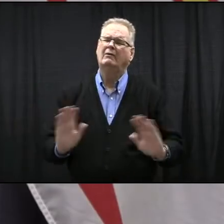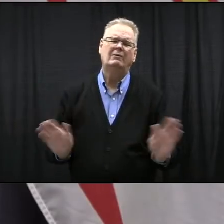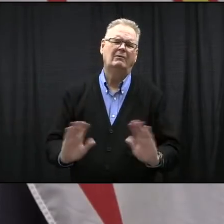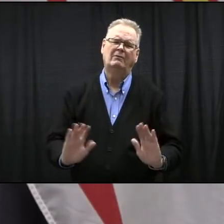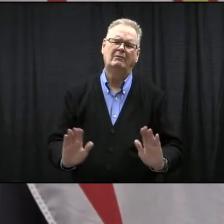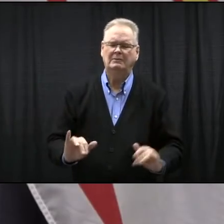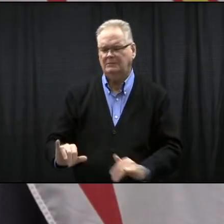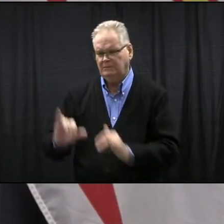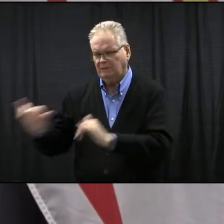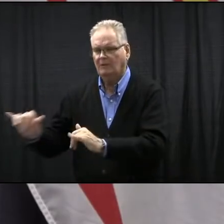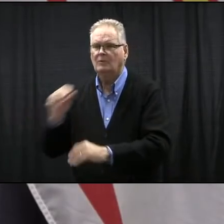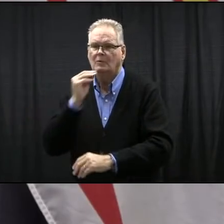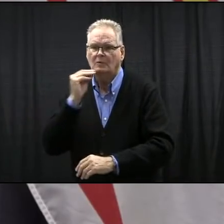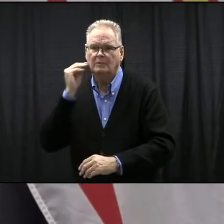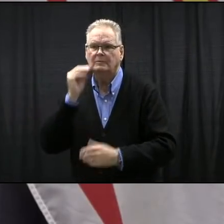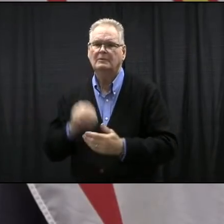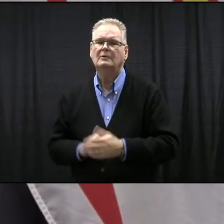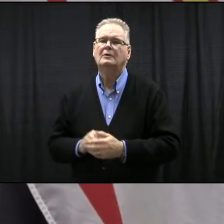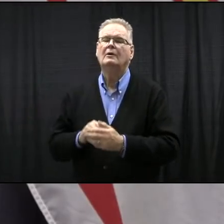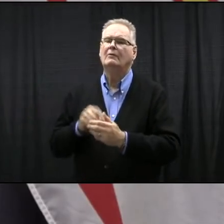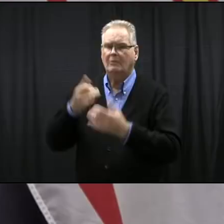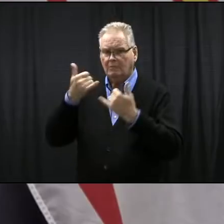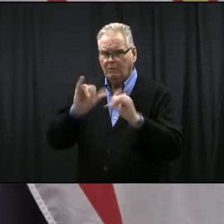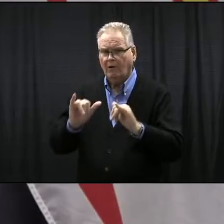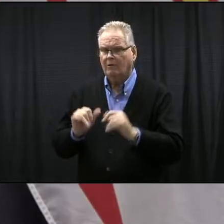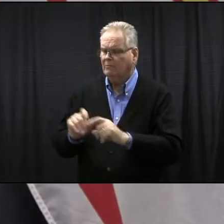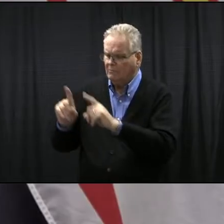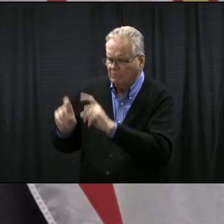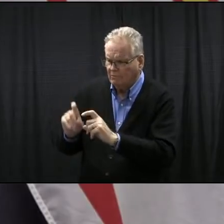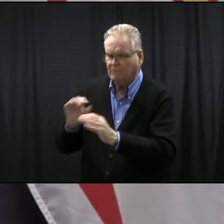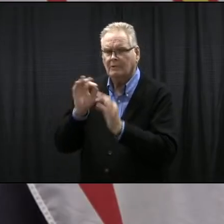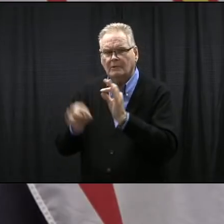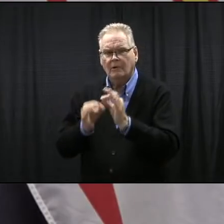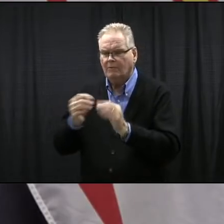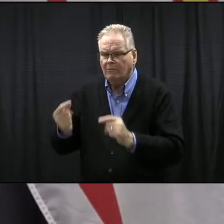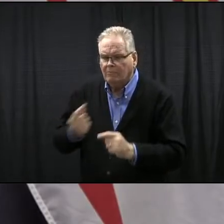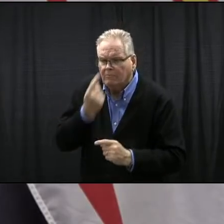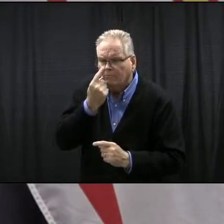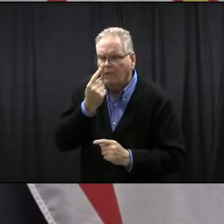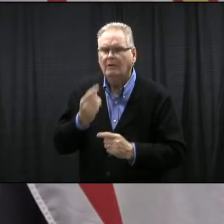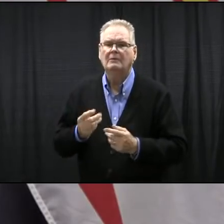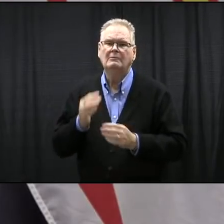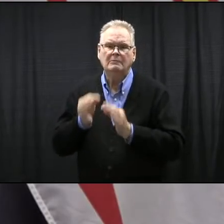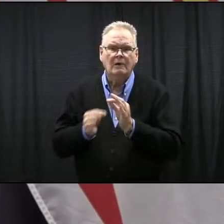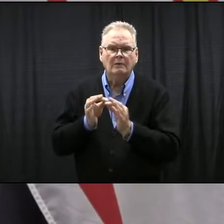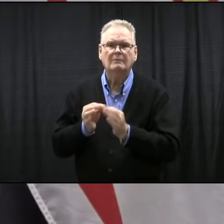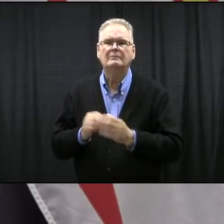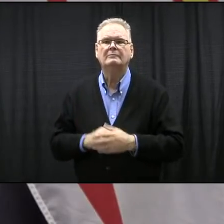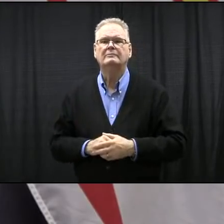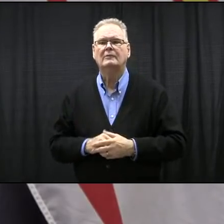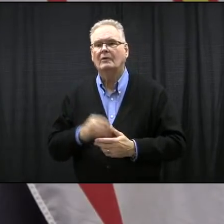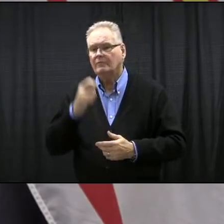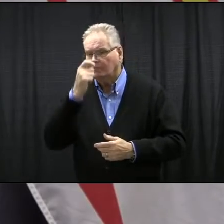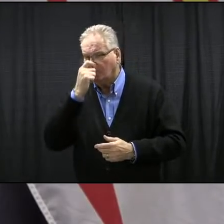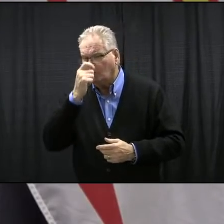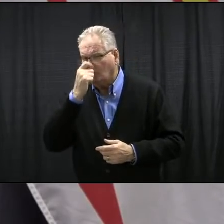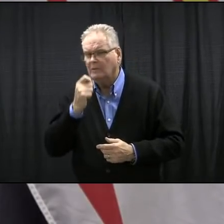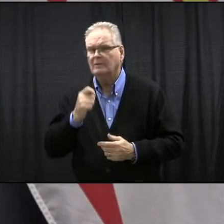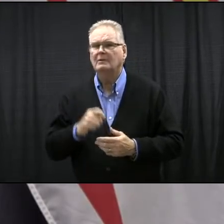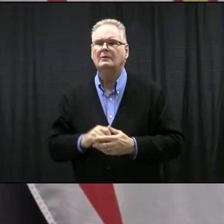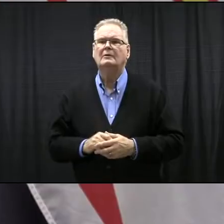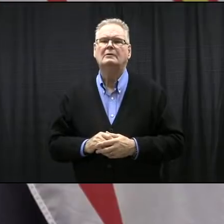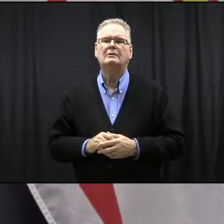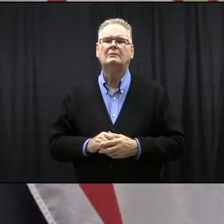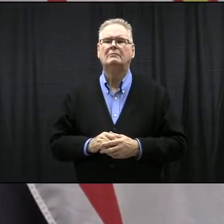as rhinovirus, which cause common cold, but it's really impossible to distinguish between COVID and a cold without having the test. So